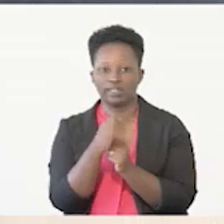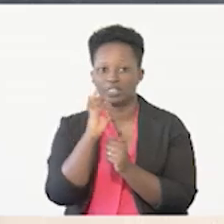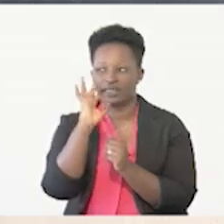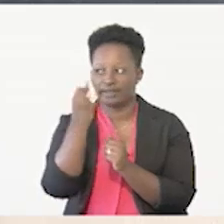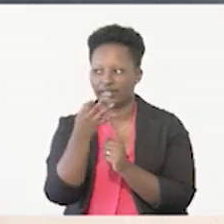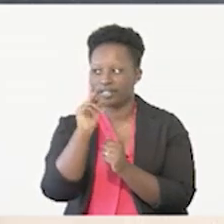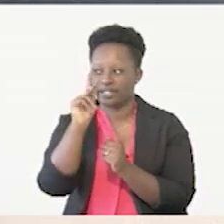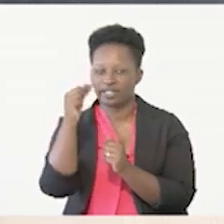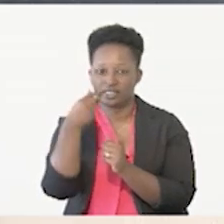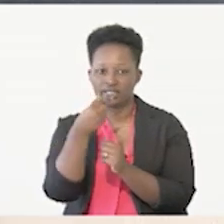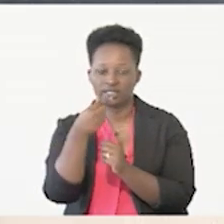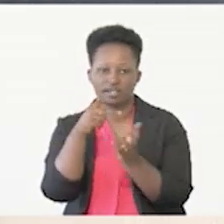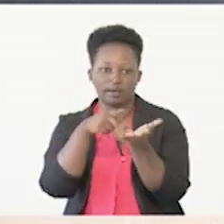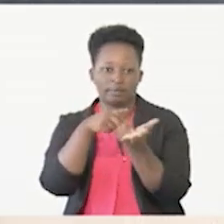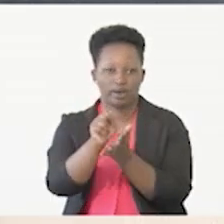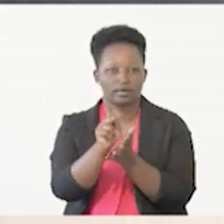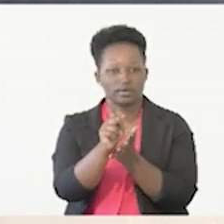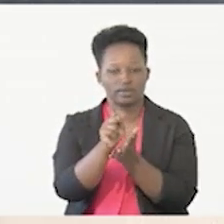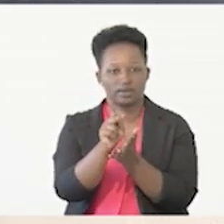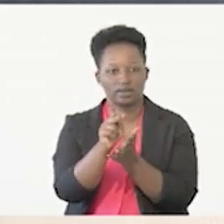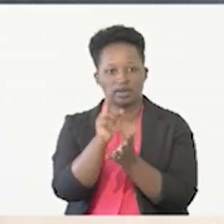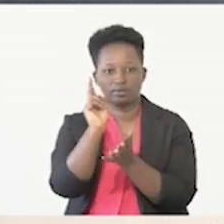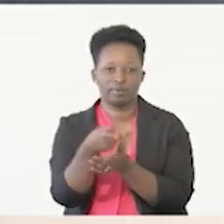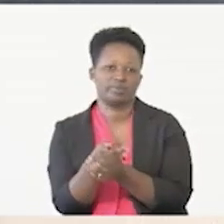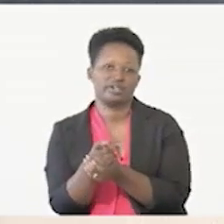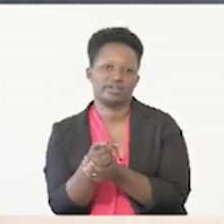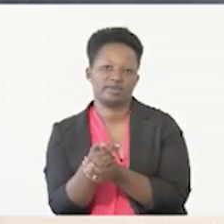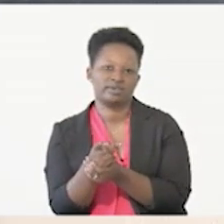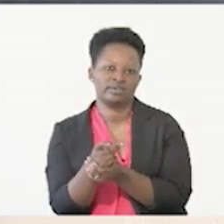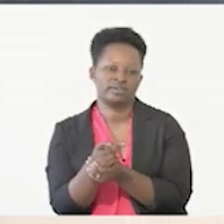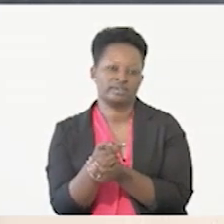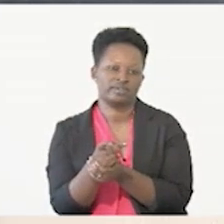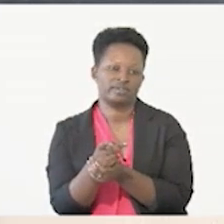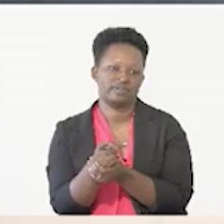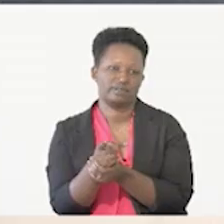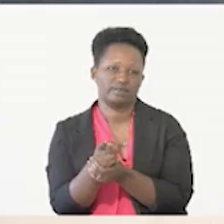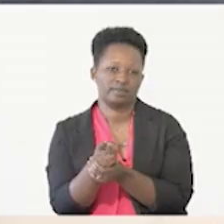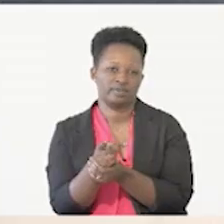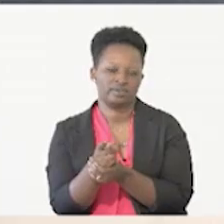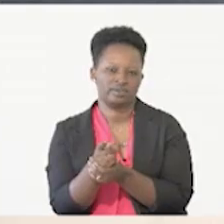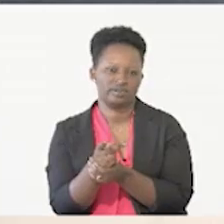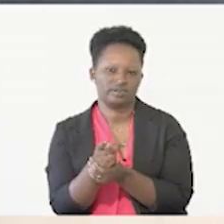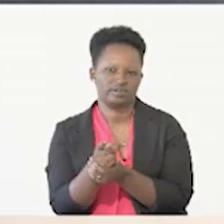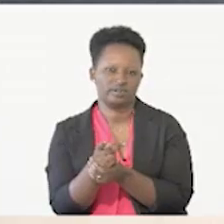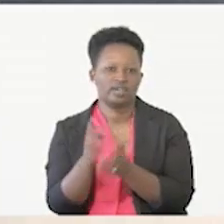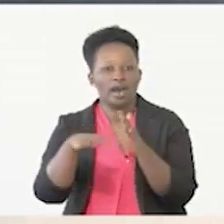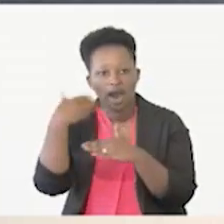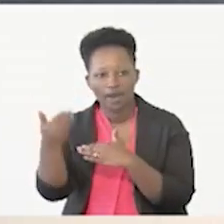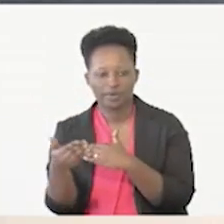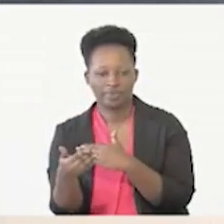kilograms, when price was 2,000, quantity demanded was 3,000.